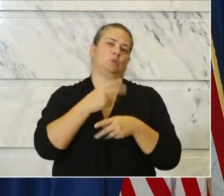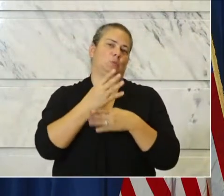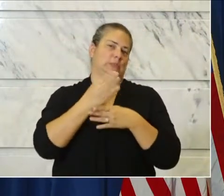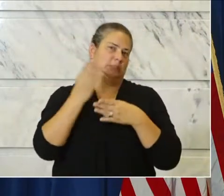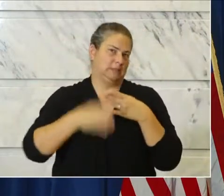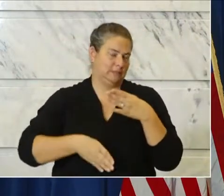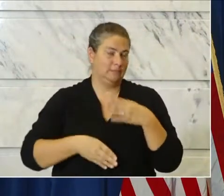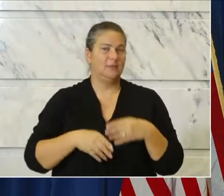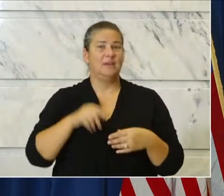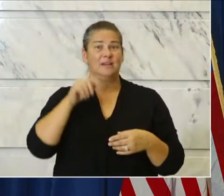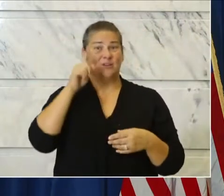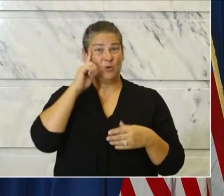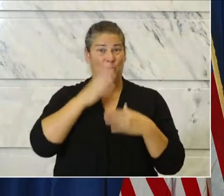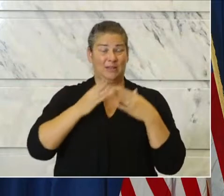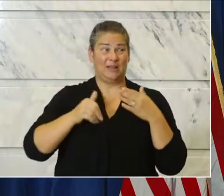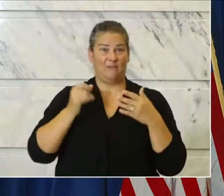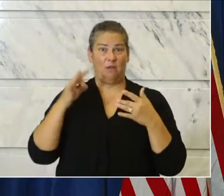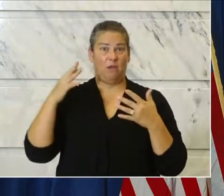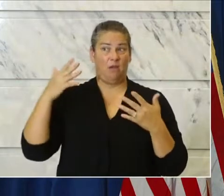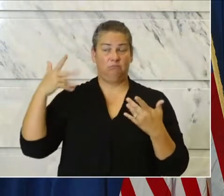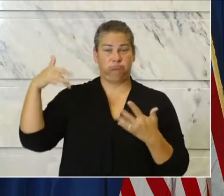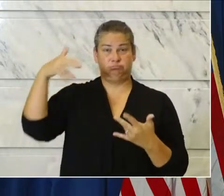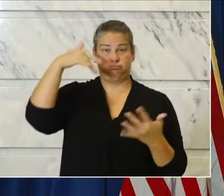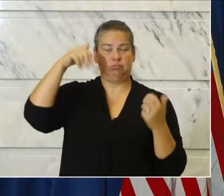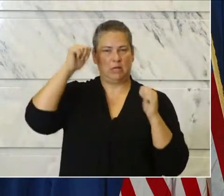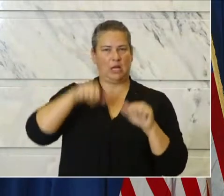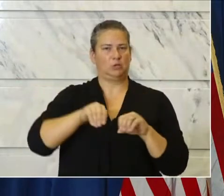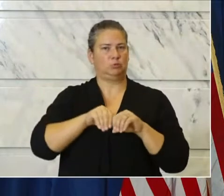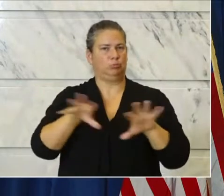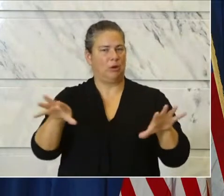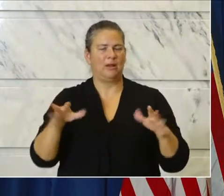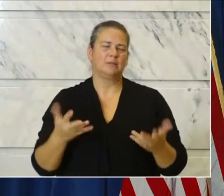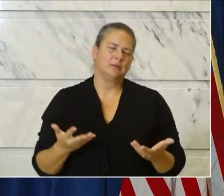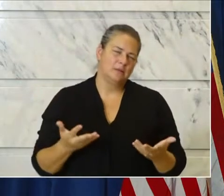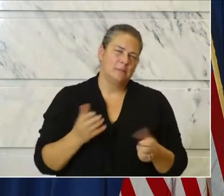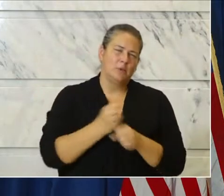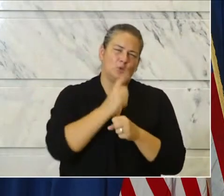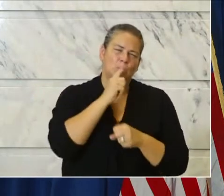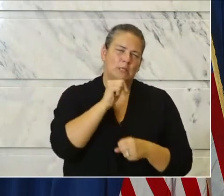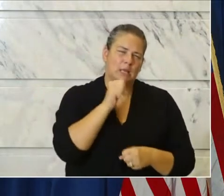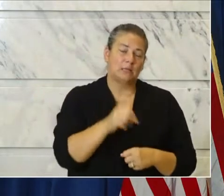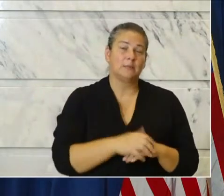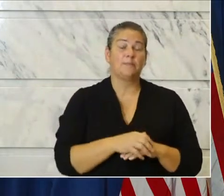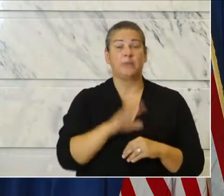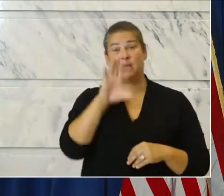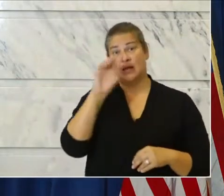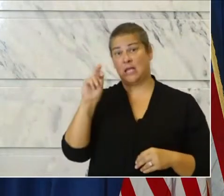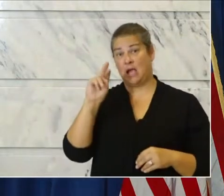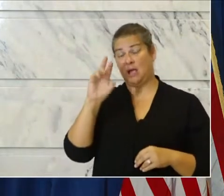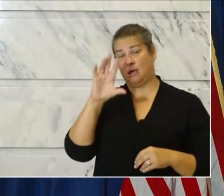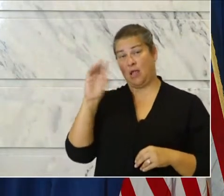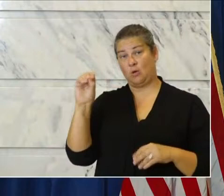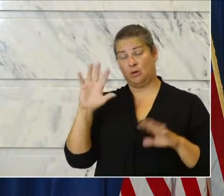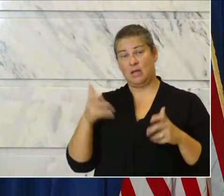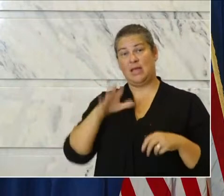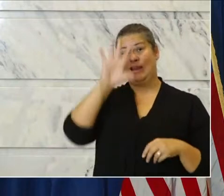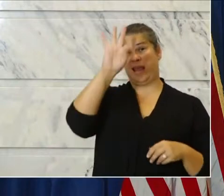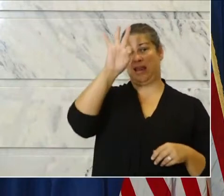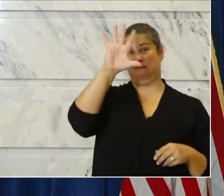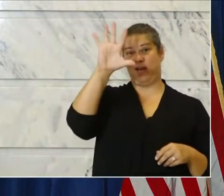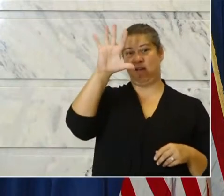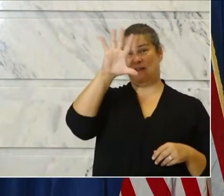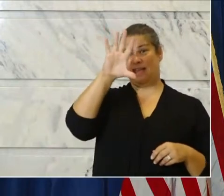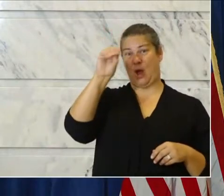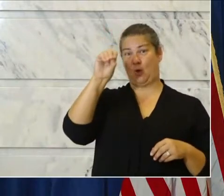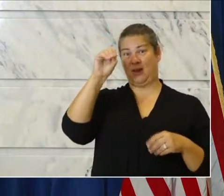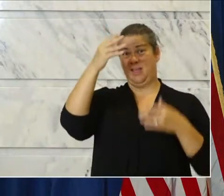have major spread in the virus. Let's make sure that it's not. New cases by county. We have 95 counties